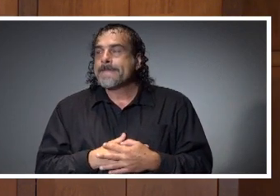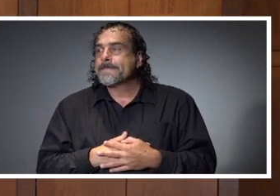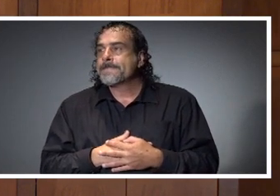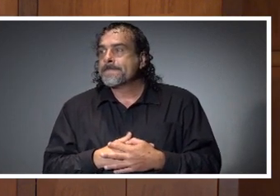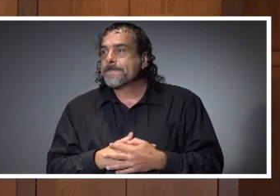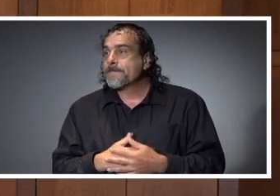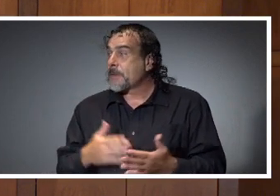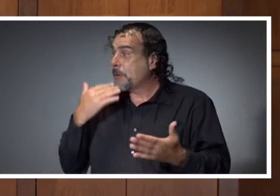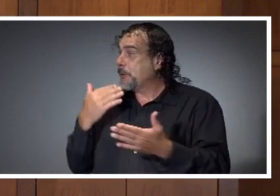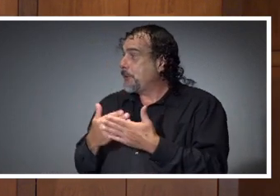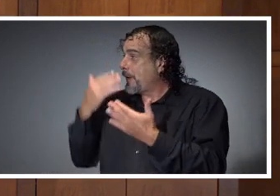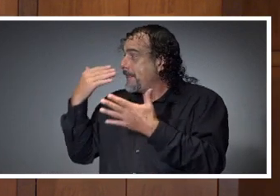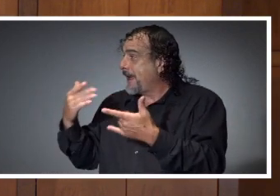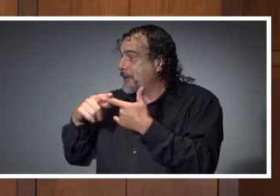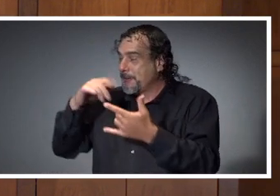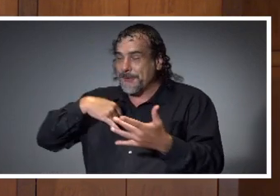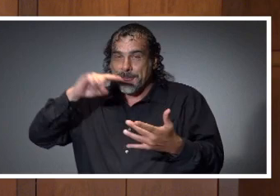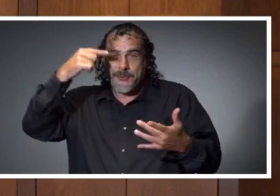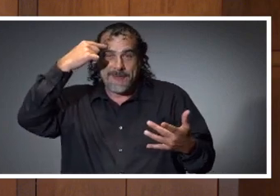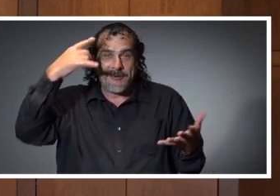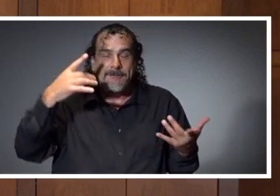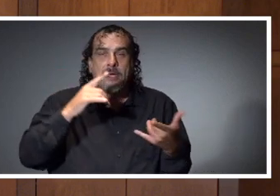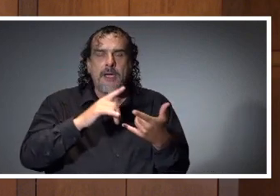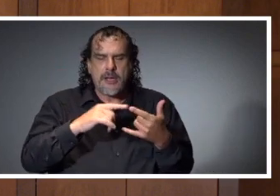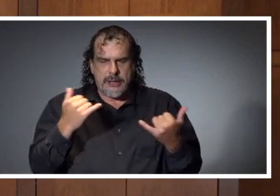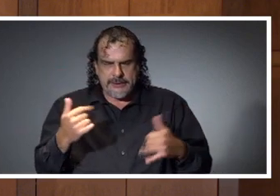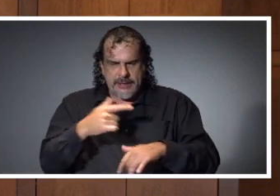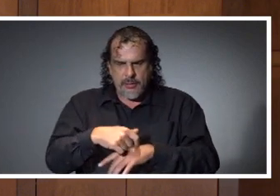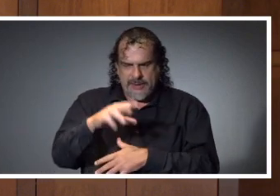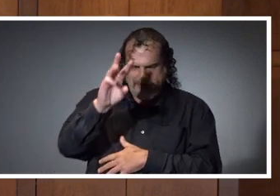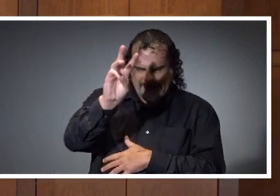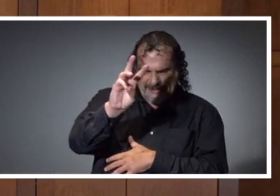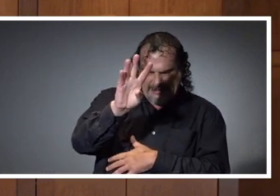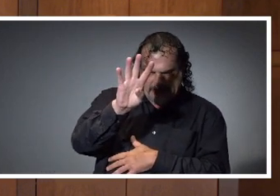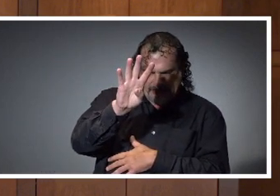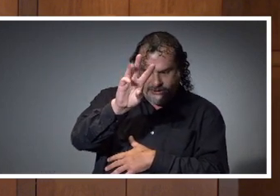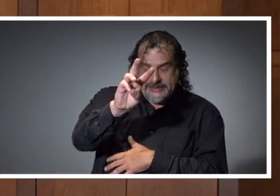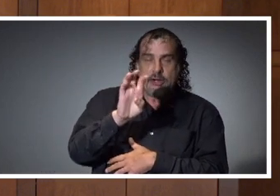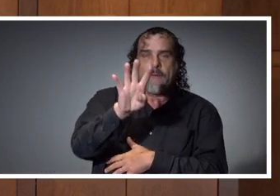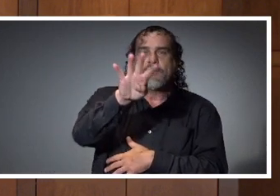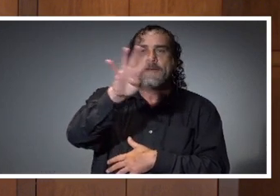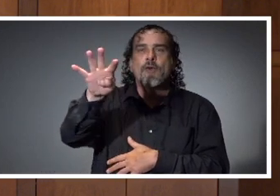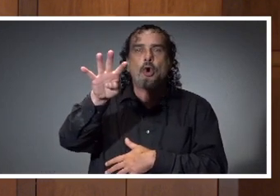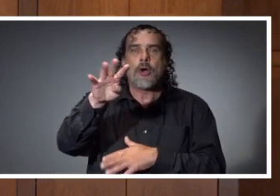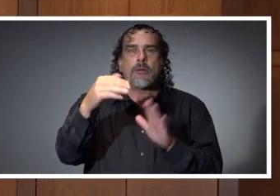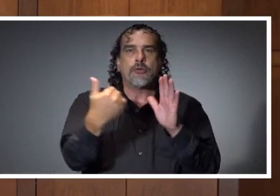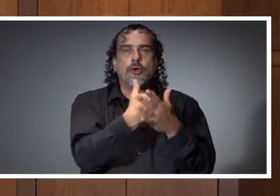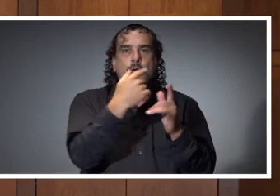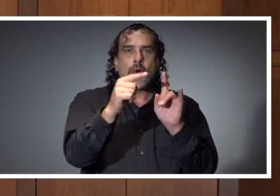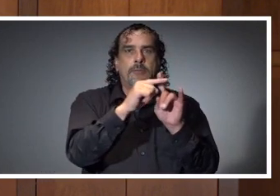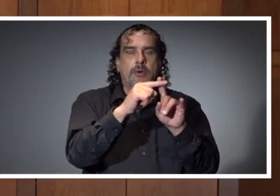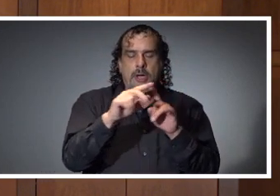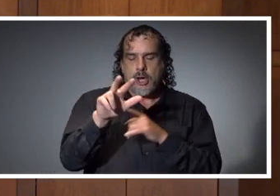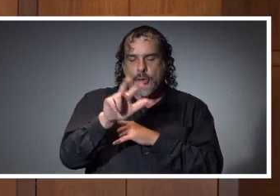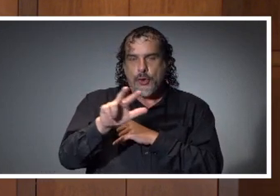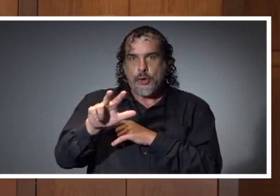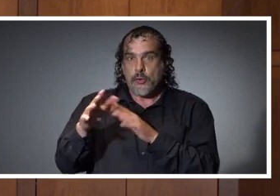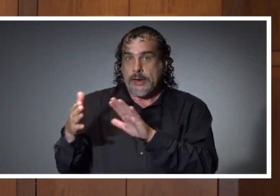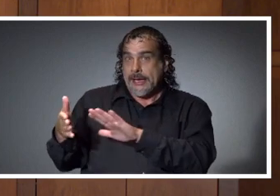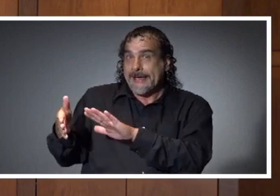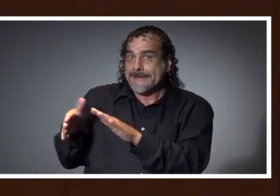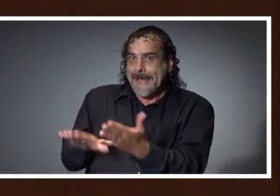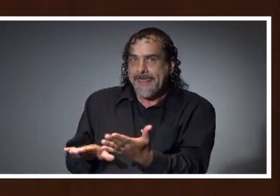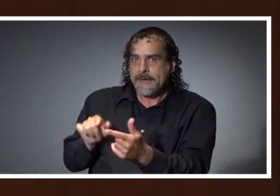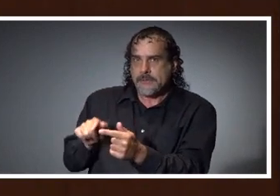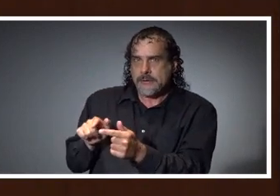Very good. Thank you, Governor. Today we're reporting 644 new cases and 33 additional deaths.